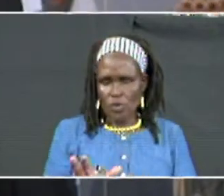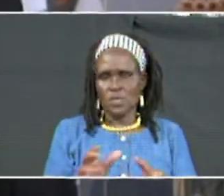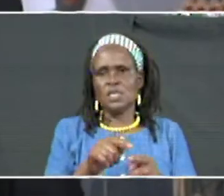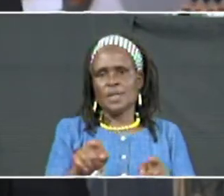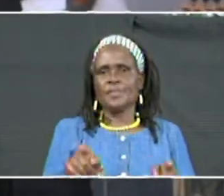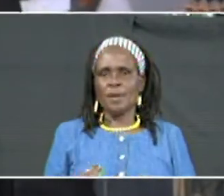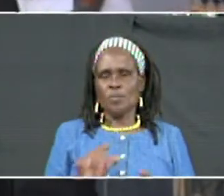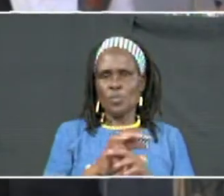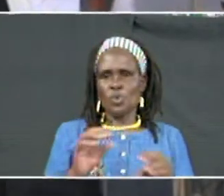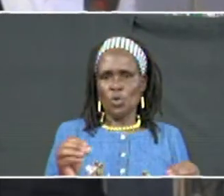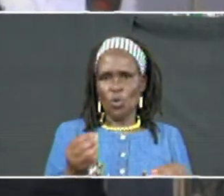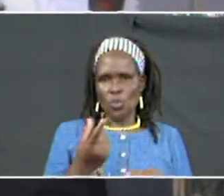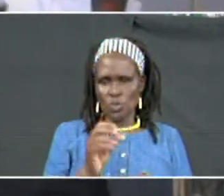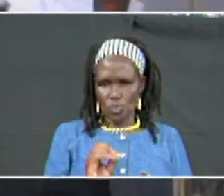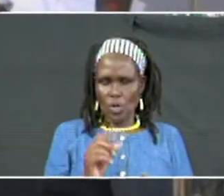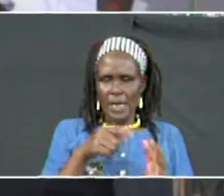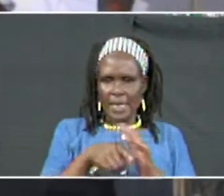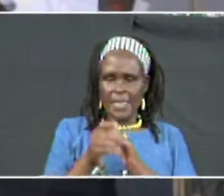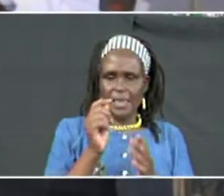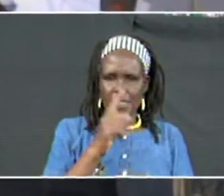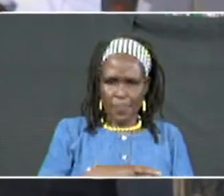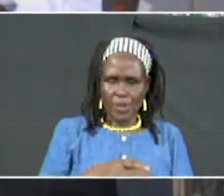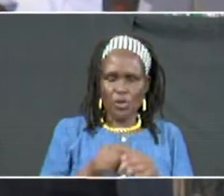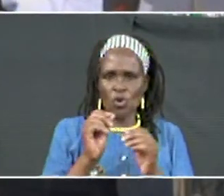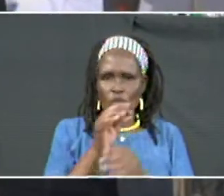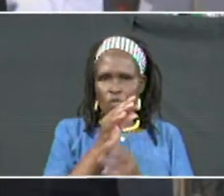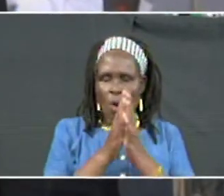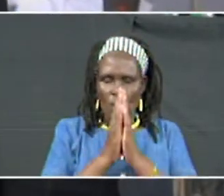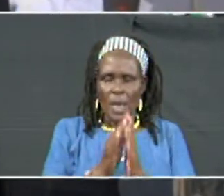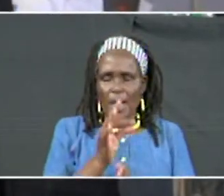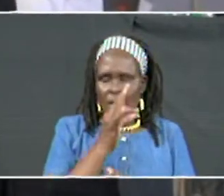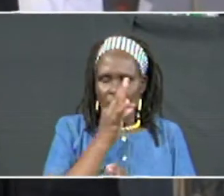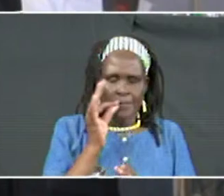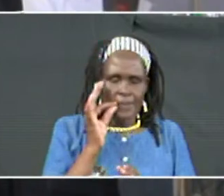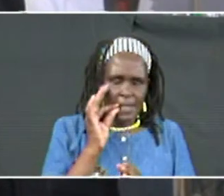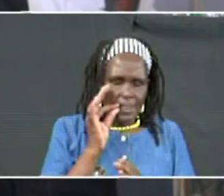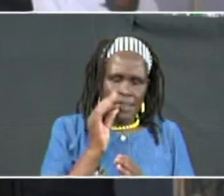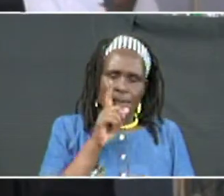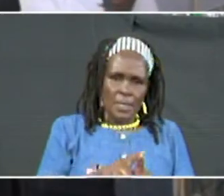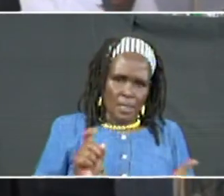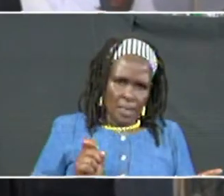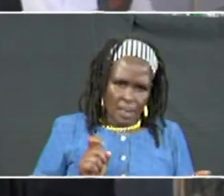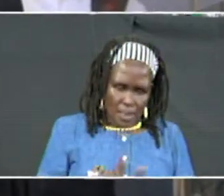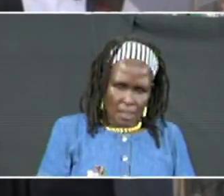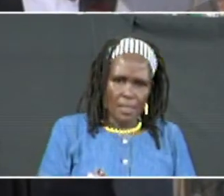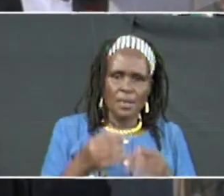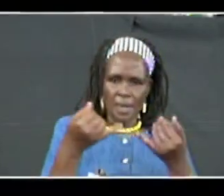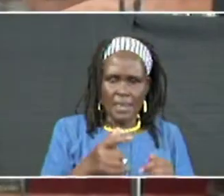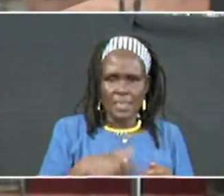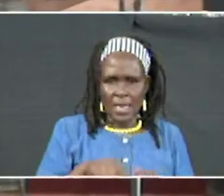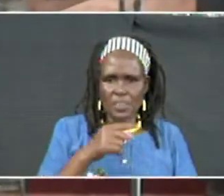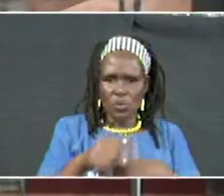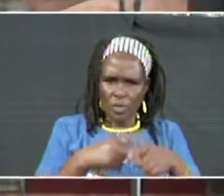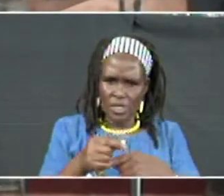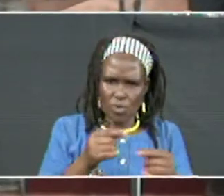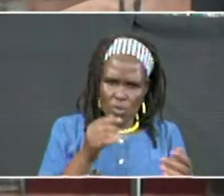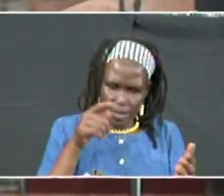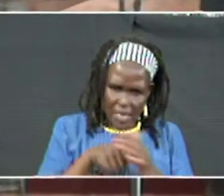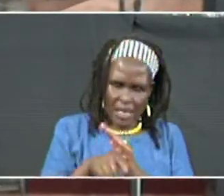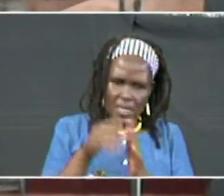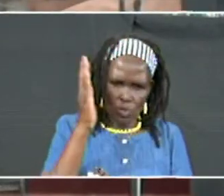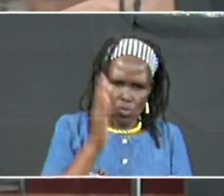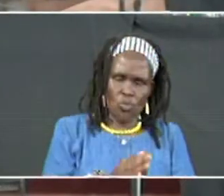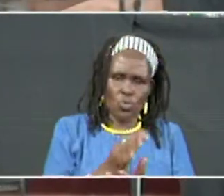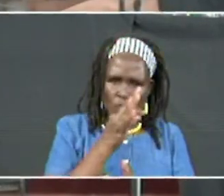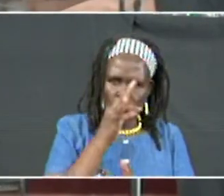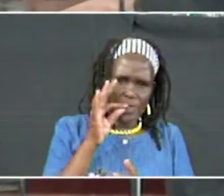And so in this period of prayer and fasting, brothers and sisters, let us press on in true fasting, because we